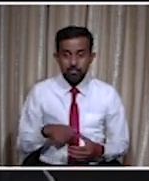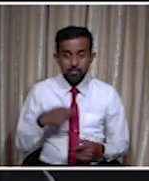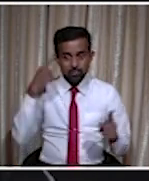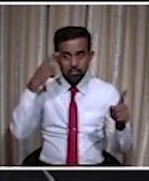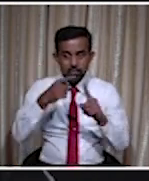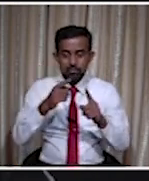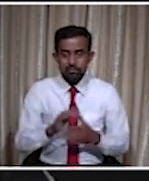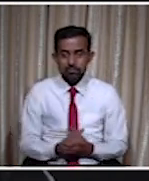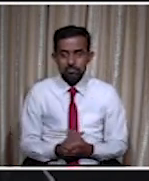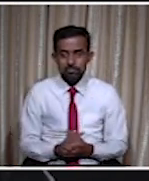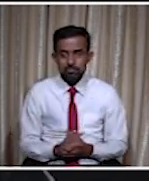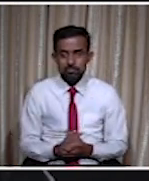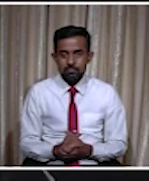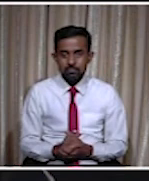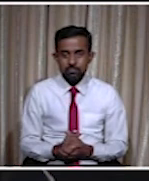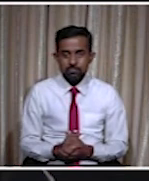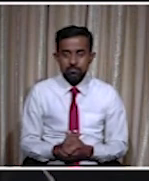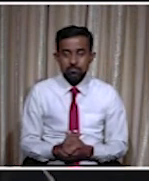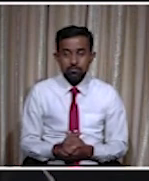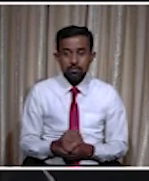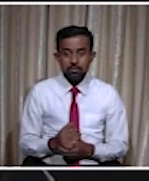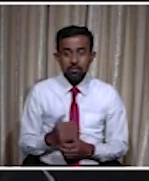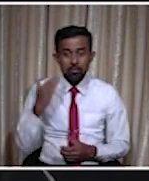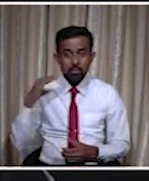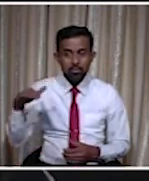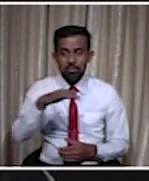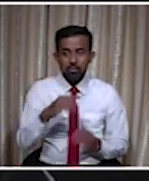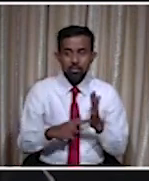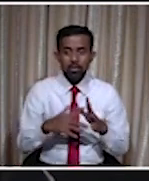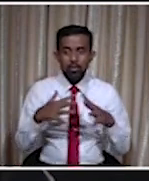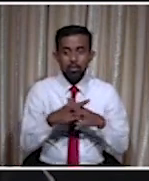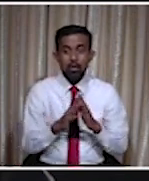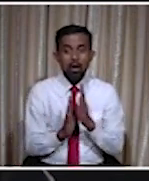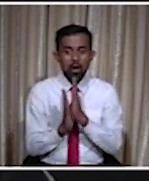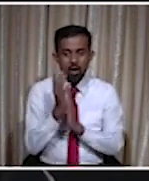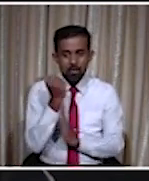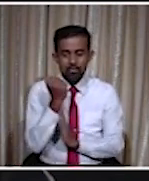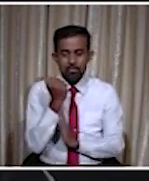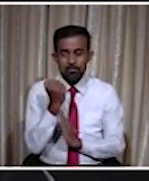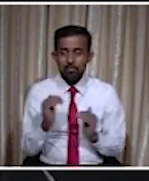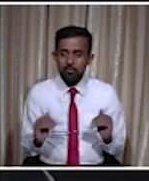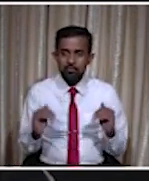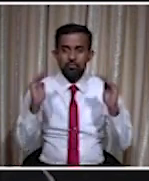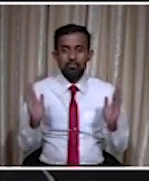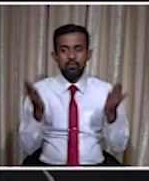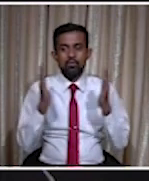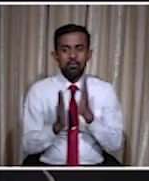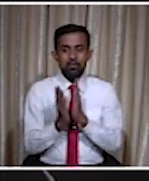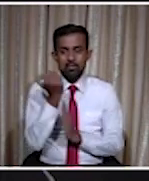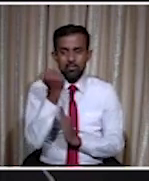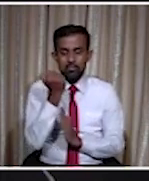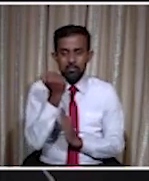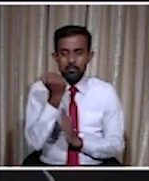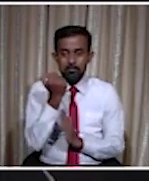their legal right to get up and thank you very much. I had to. Bar Association of Sri Lanka acted